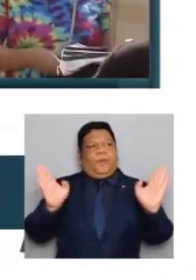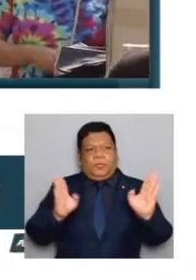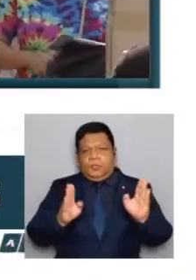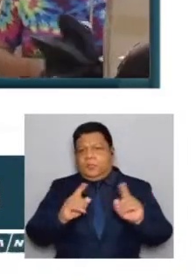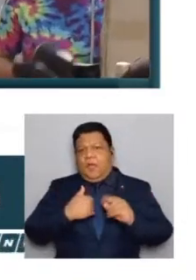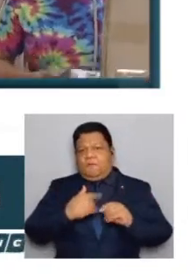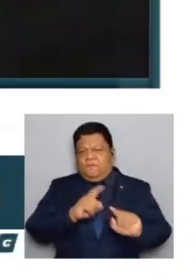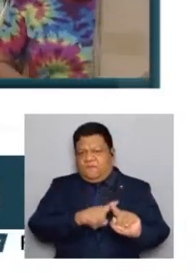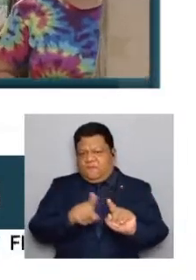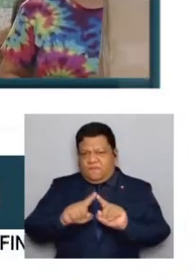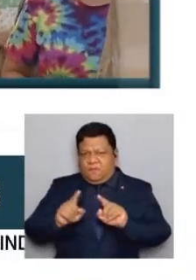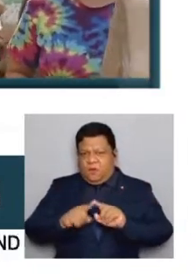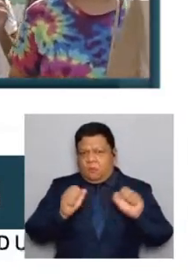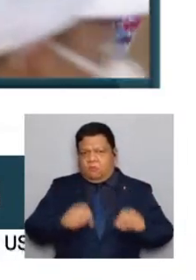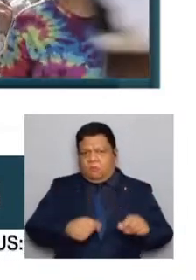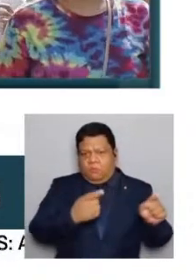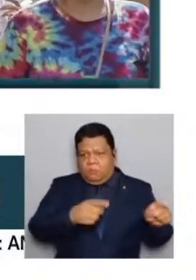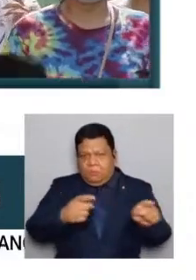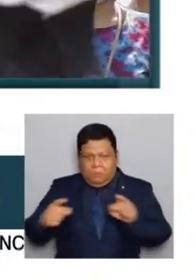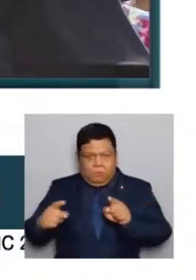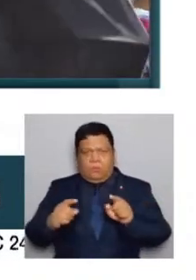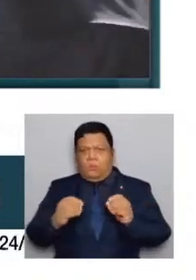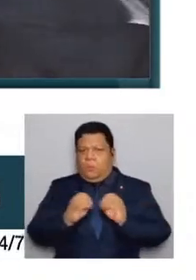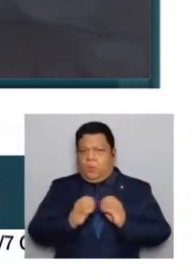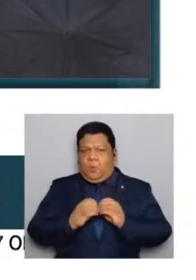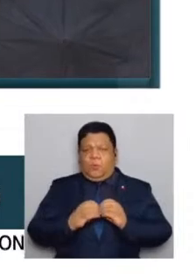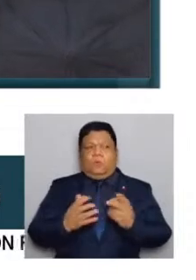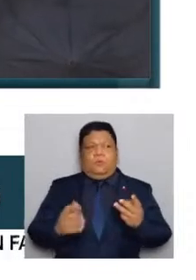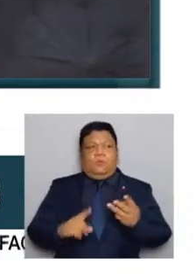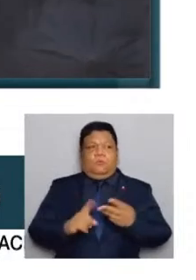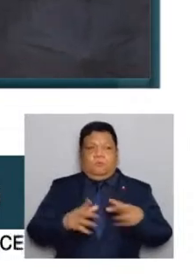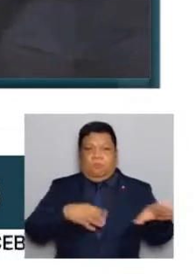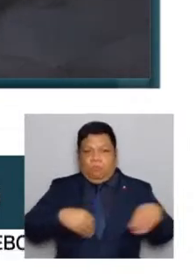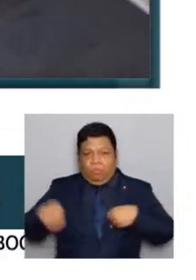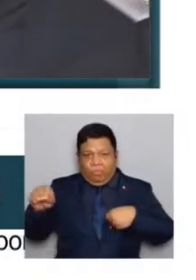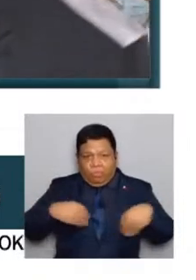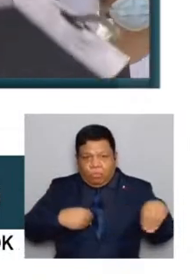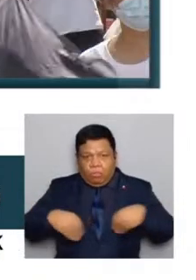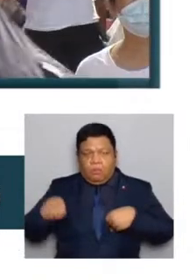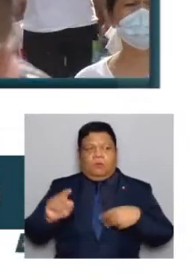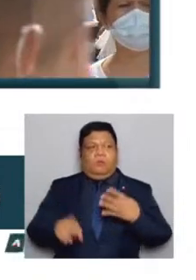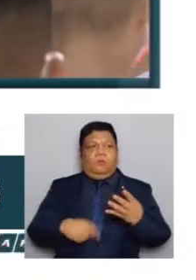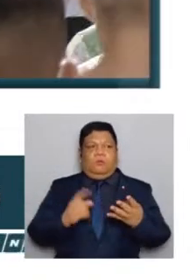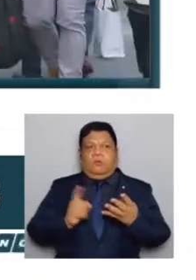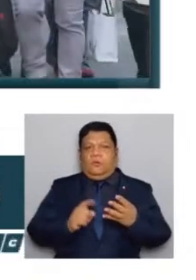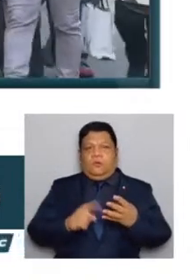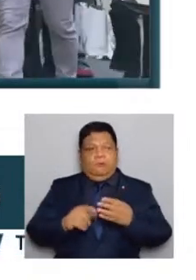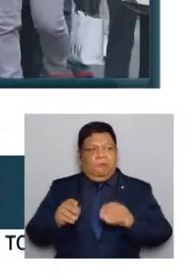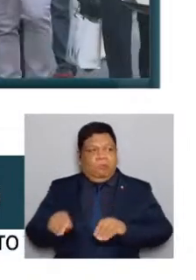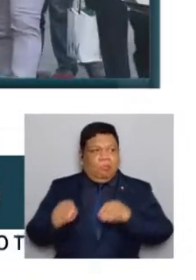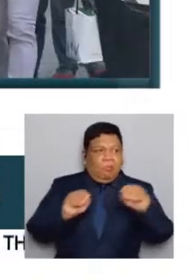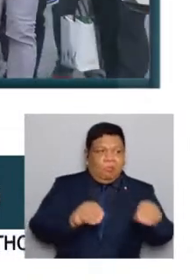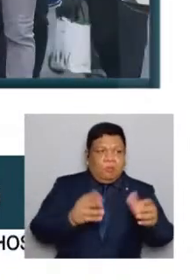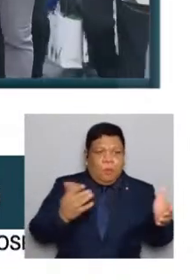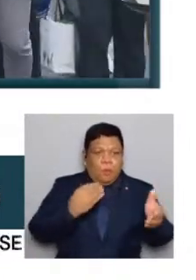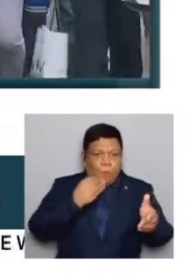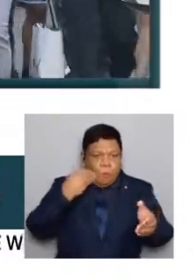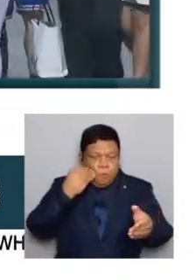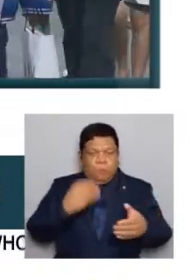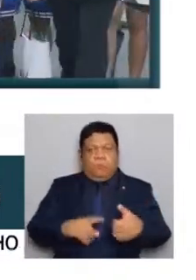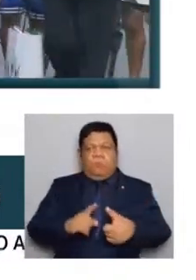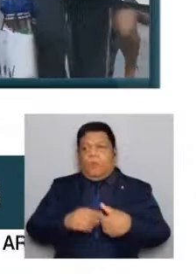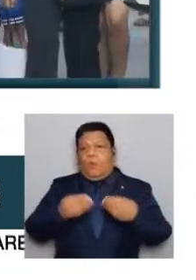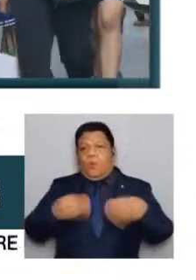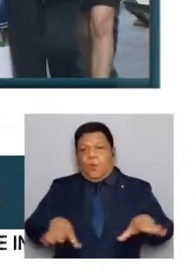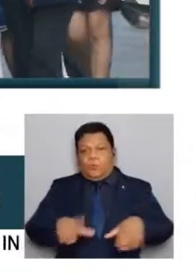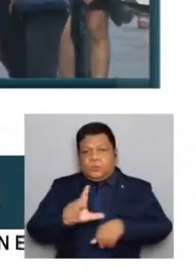different possible perpetrators, trafficking, irregular migration, loss of livelihoods, their